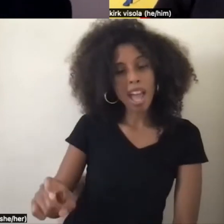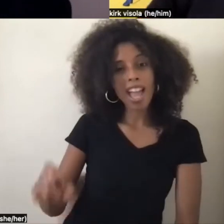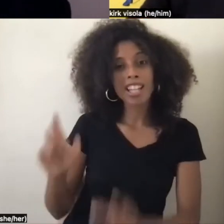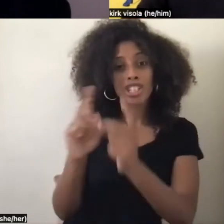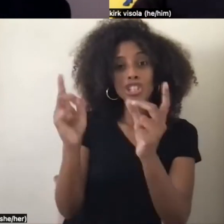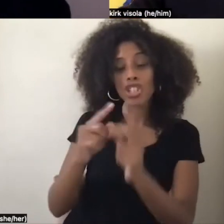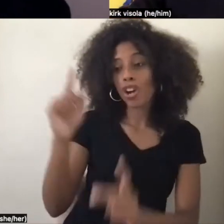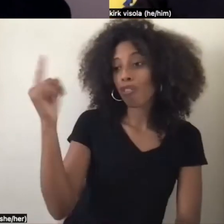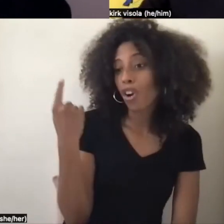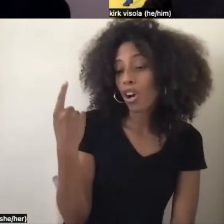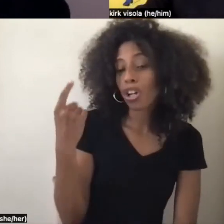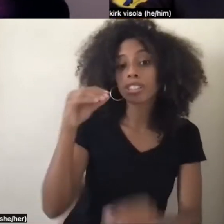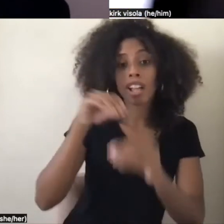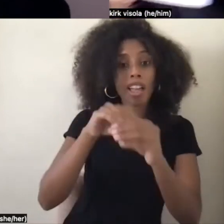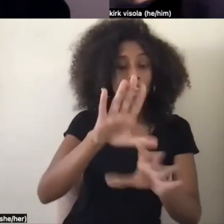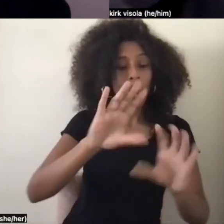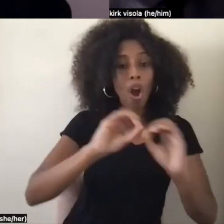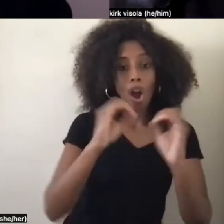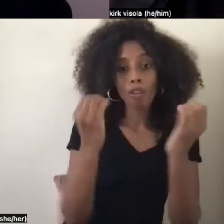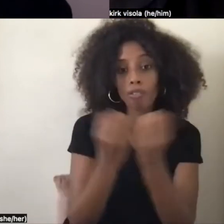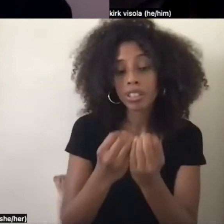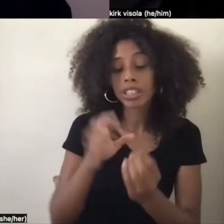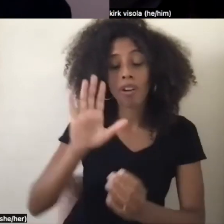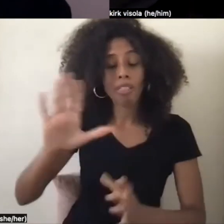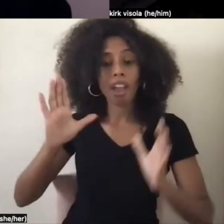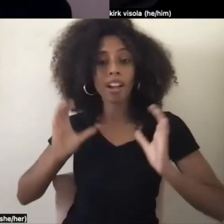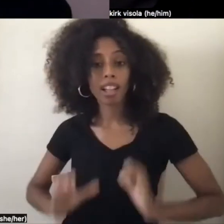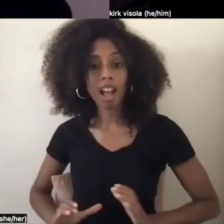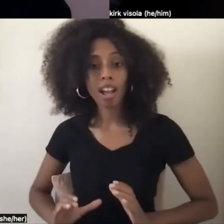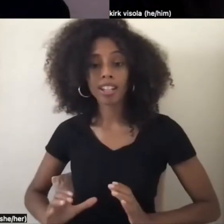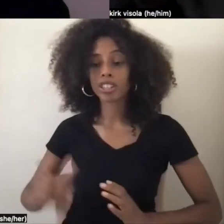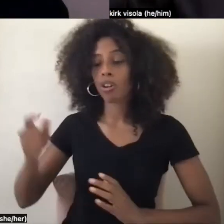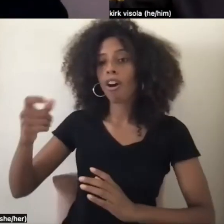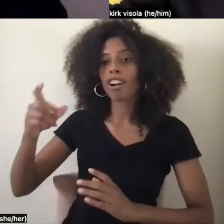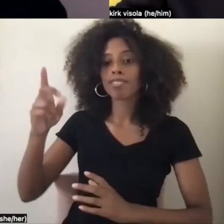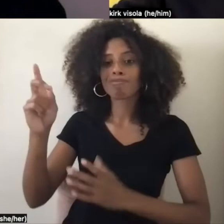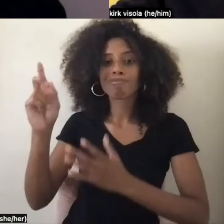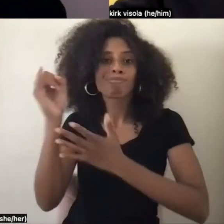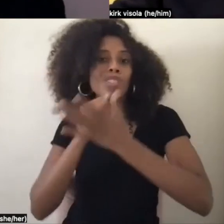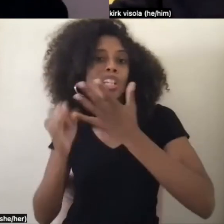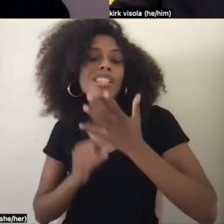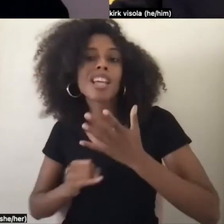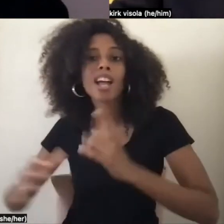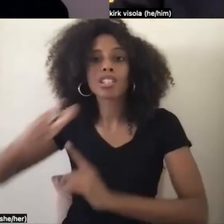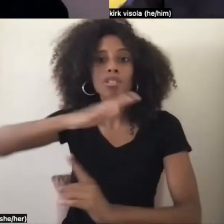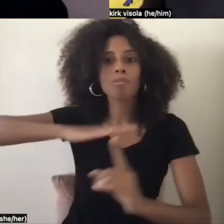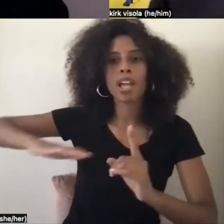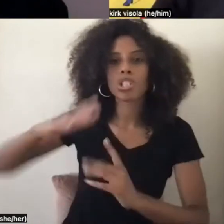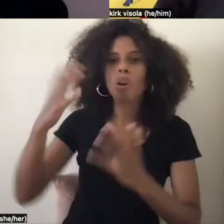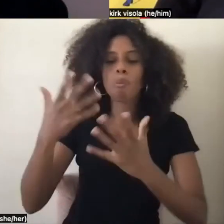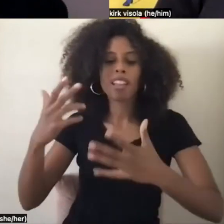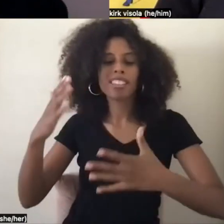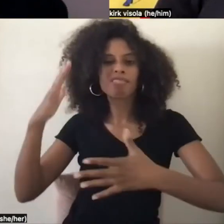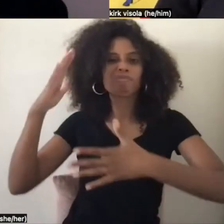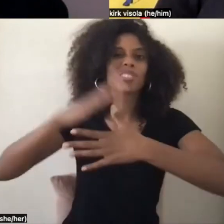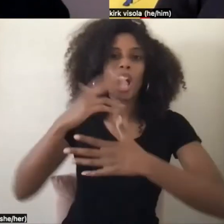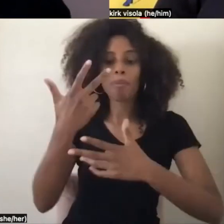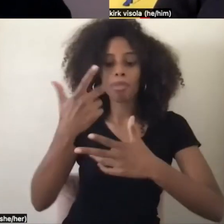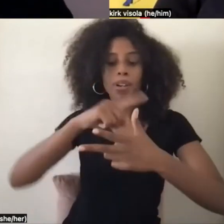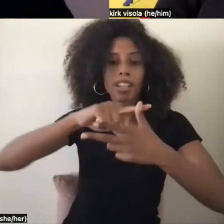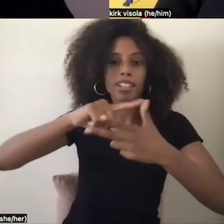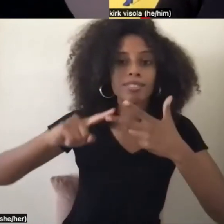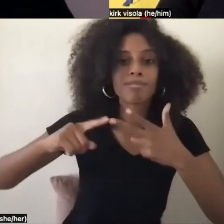their clients or in any design space that they're in, what would be the top three tips you would share with them about asking for dessert first?